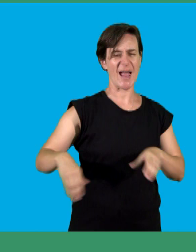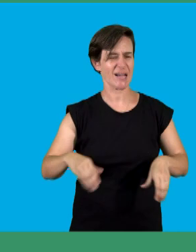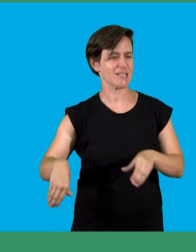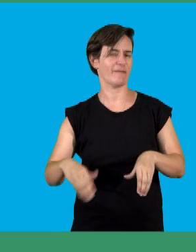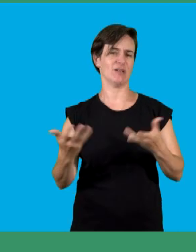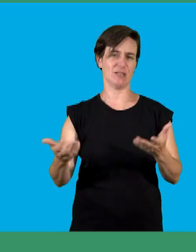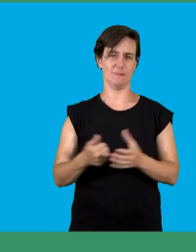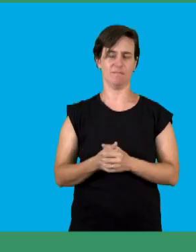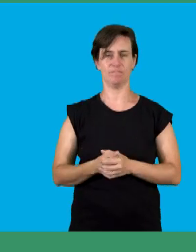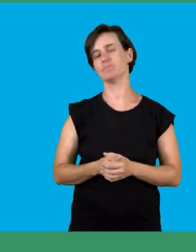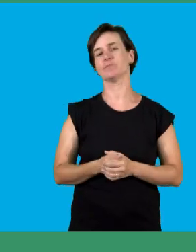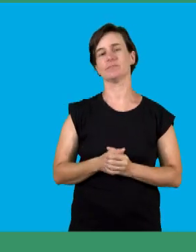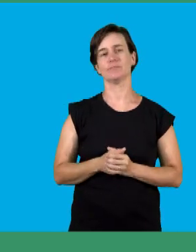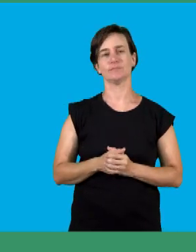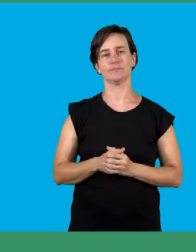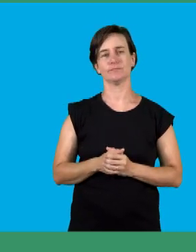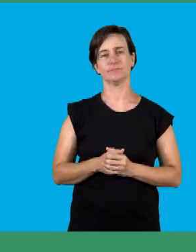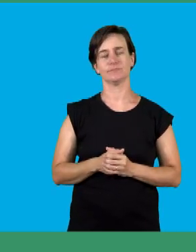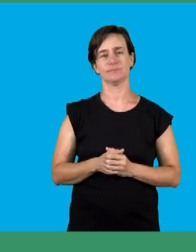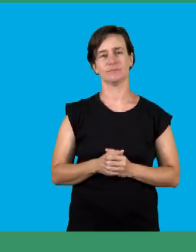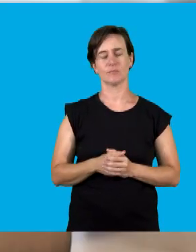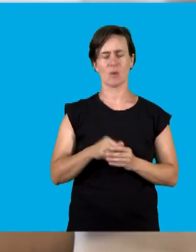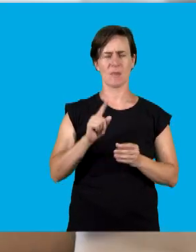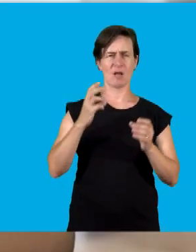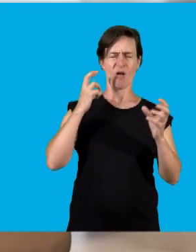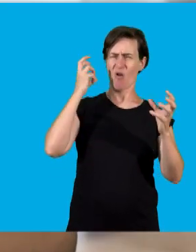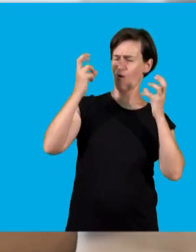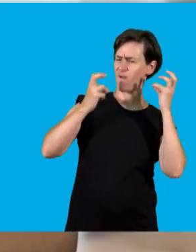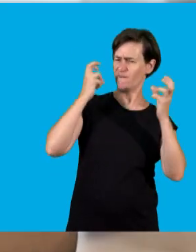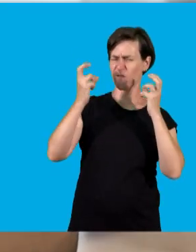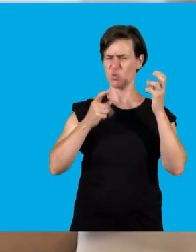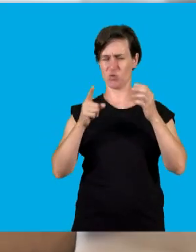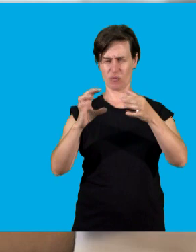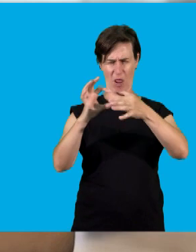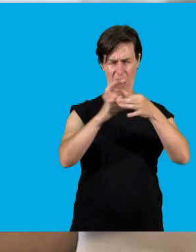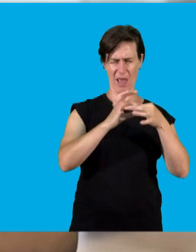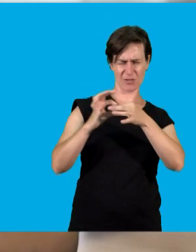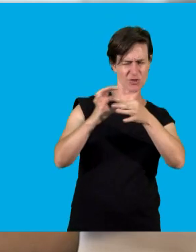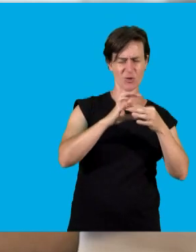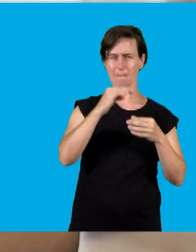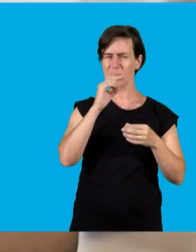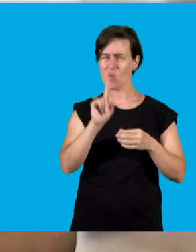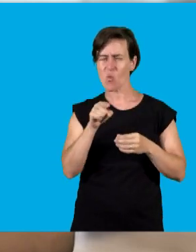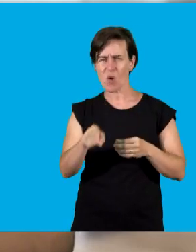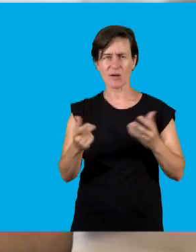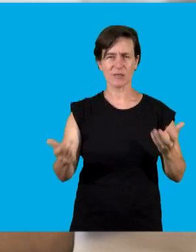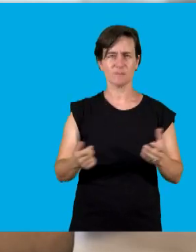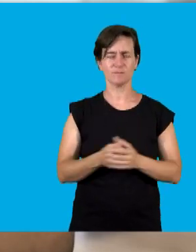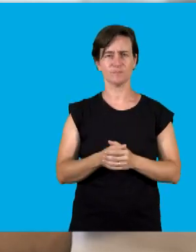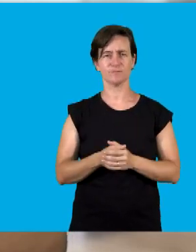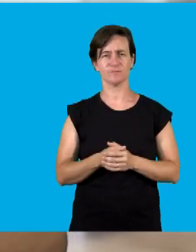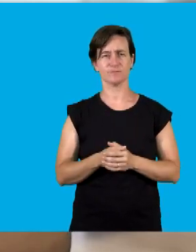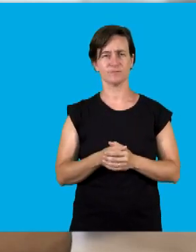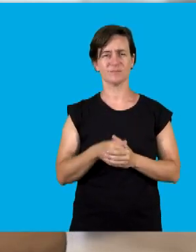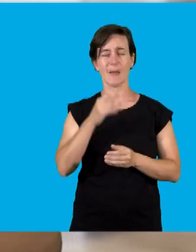of other primary and secondary sectors. So do not be confused by the term, the relationship. The relationship has to do